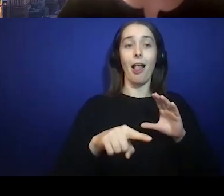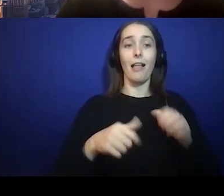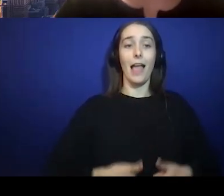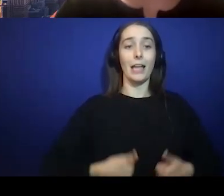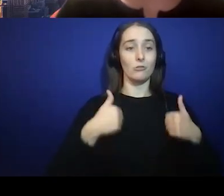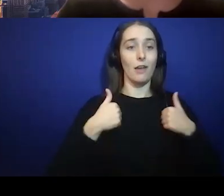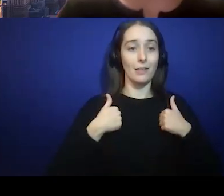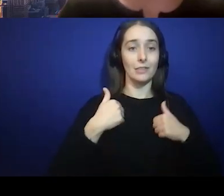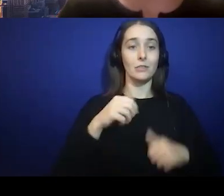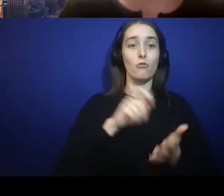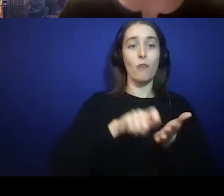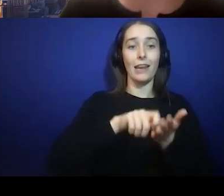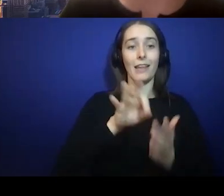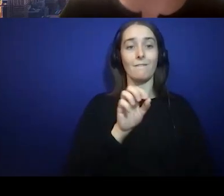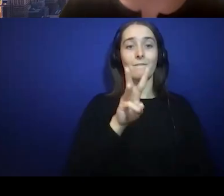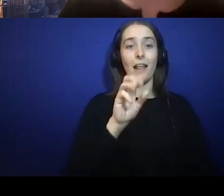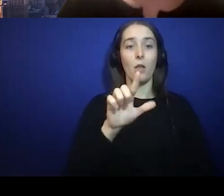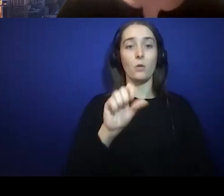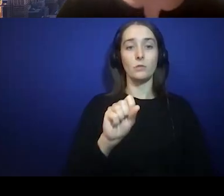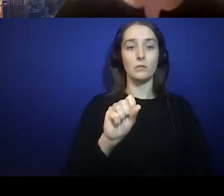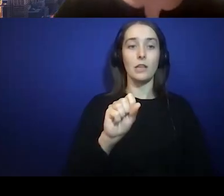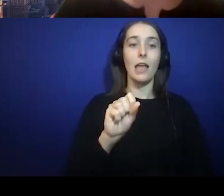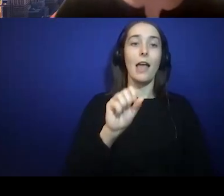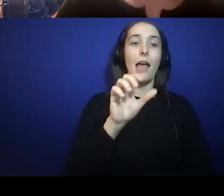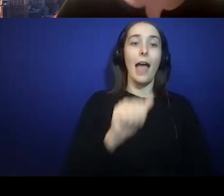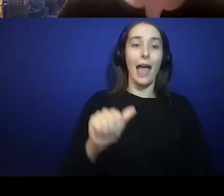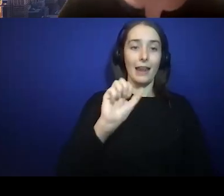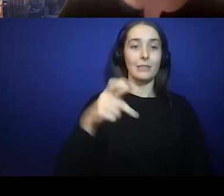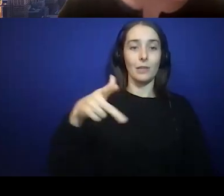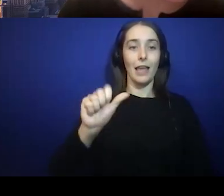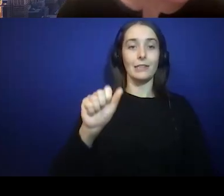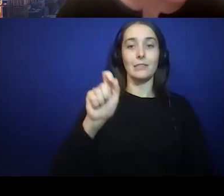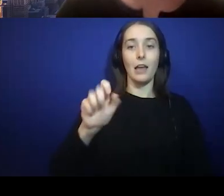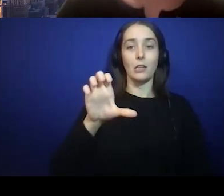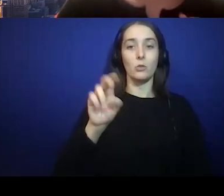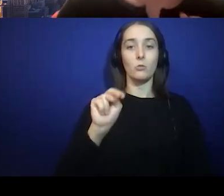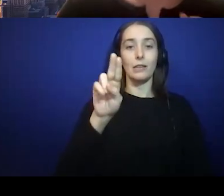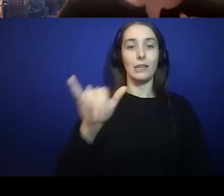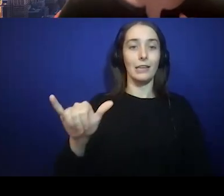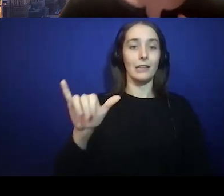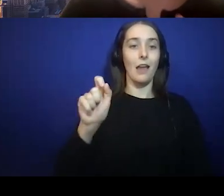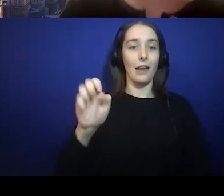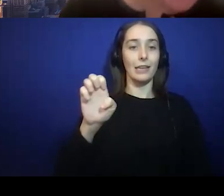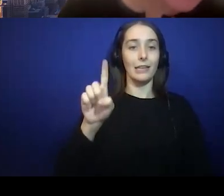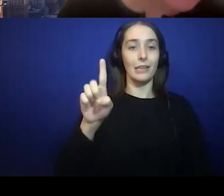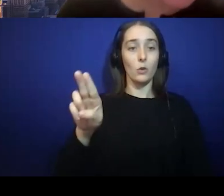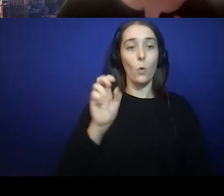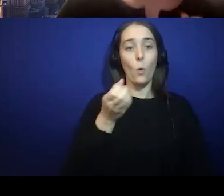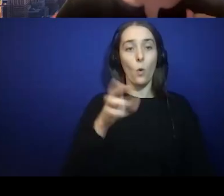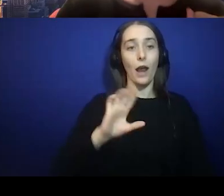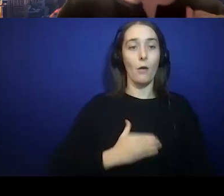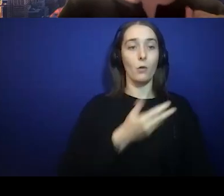writingfellows@sps.cuny.edu, or you can find us on the website at Oh, I haven't.